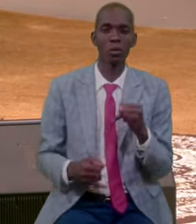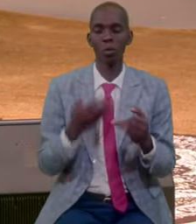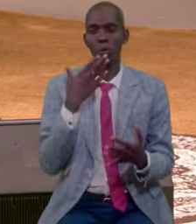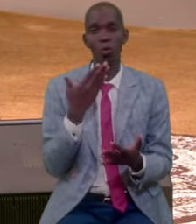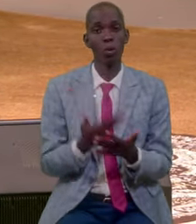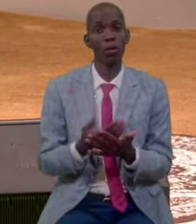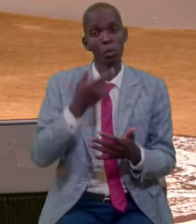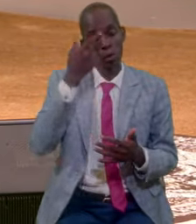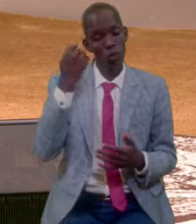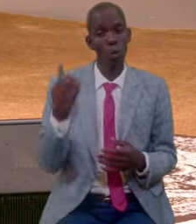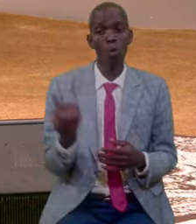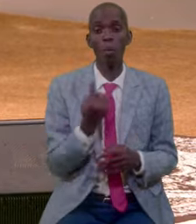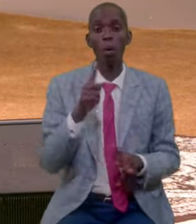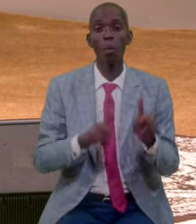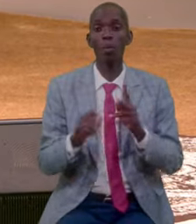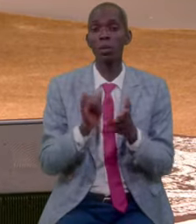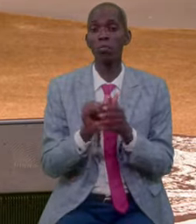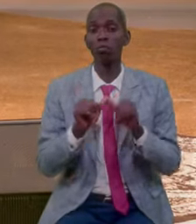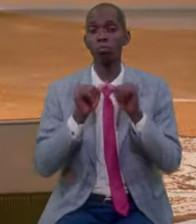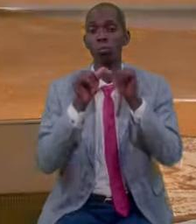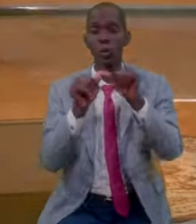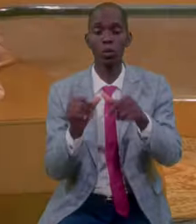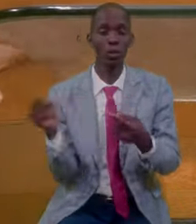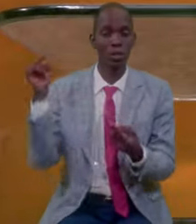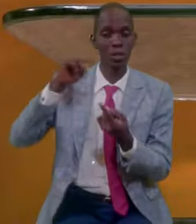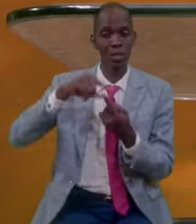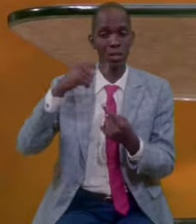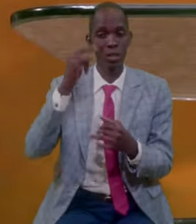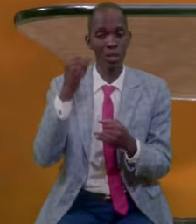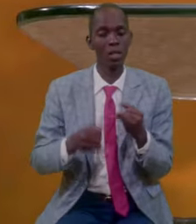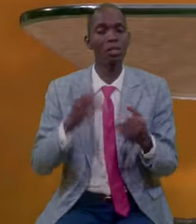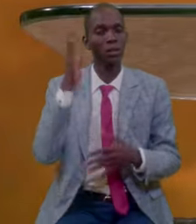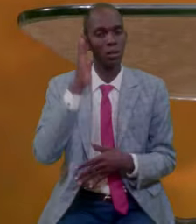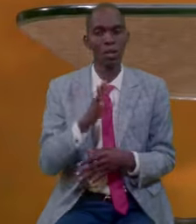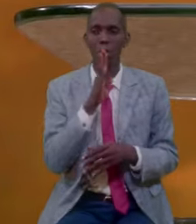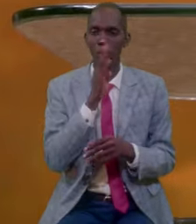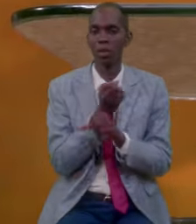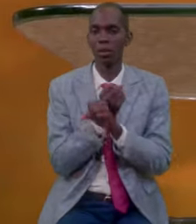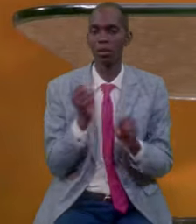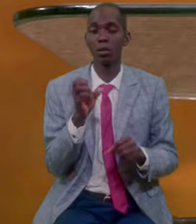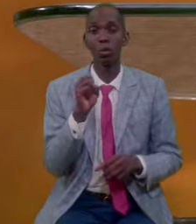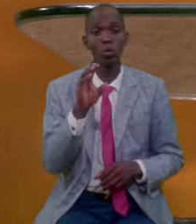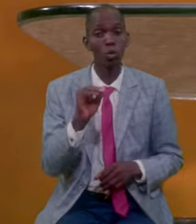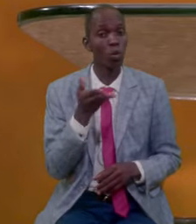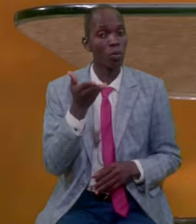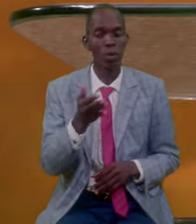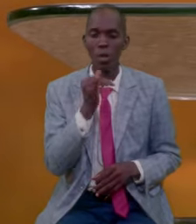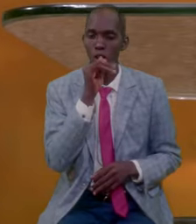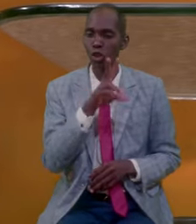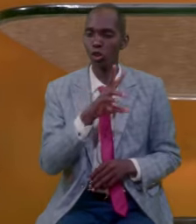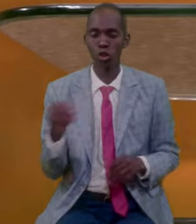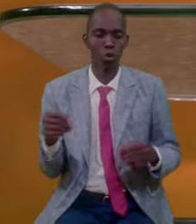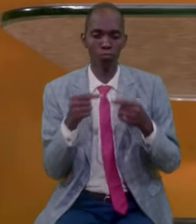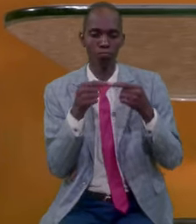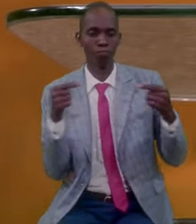only they that endure unto the end shall be saved. And so there's no contradiction. We're now